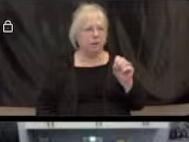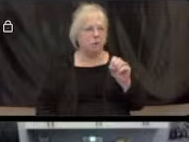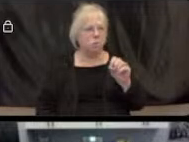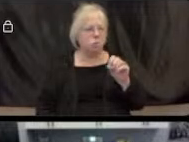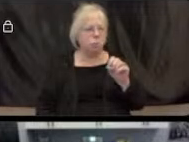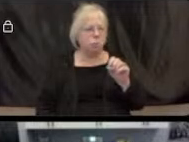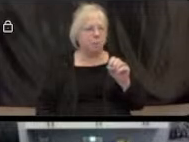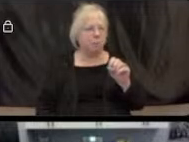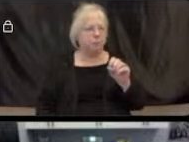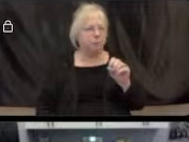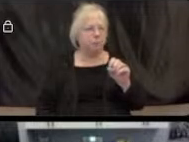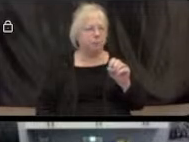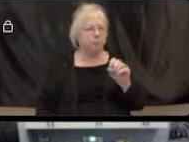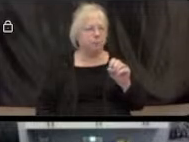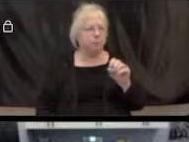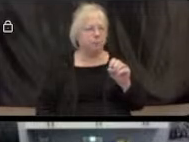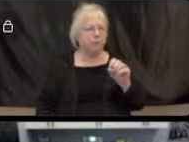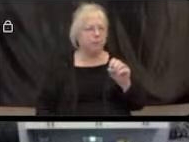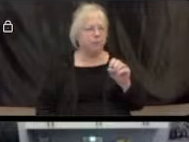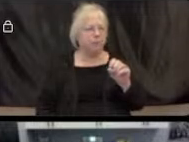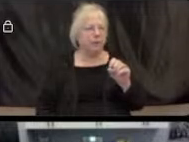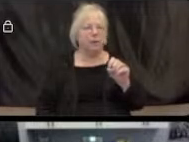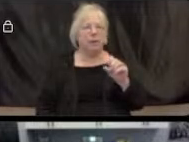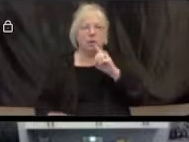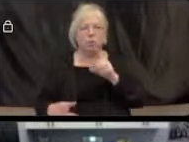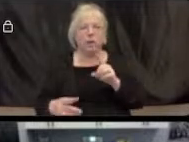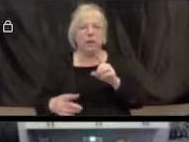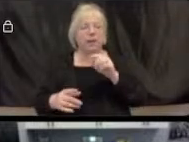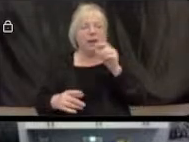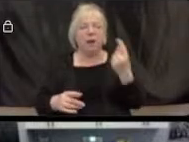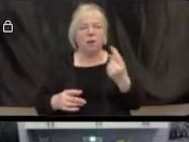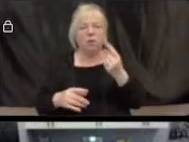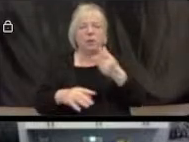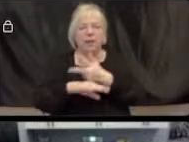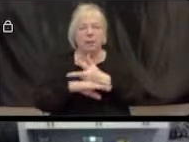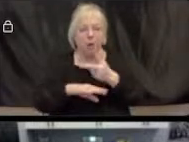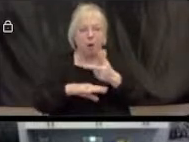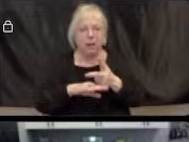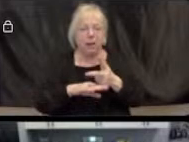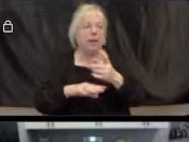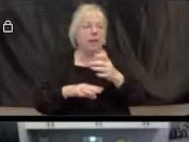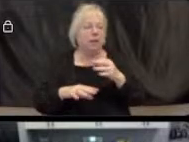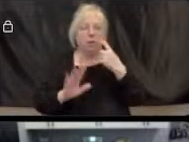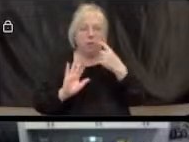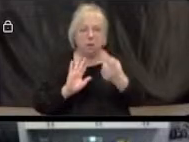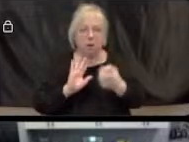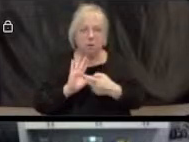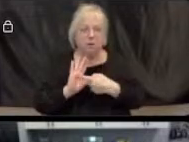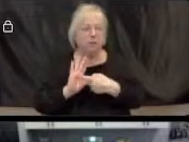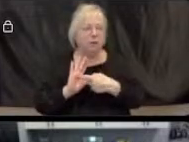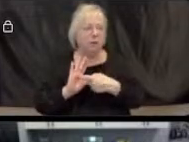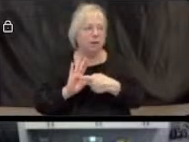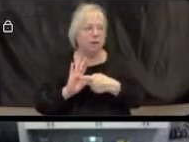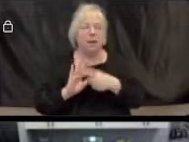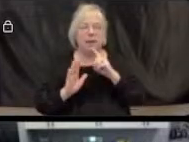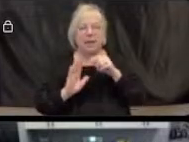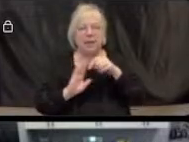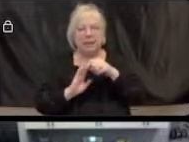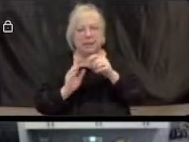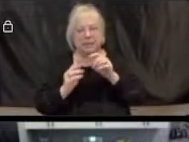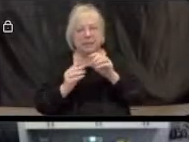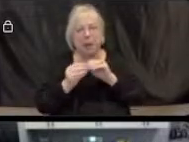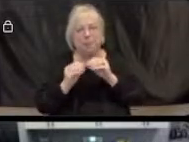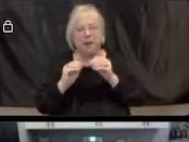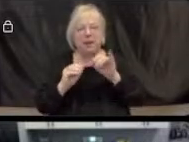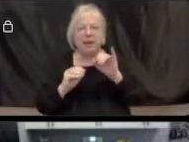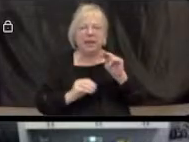Director Collins again. It boils down really to not just the parking. If you notice it's also the intensity is the